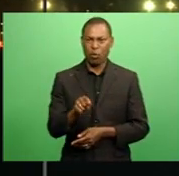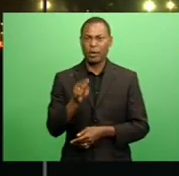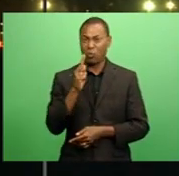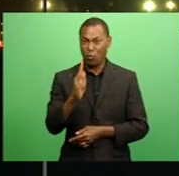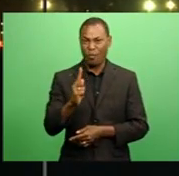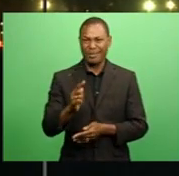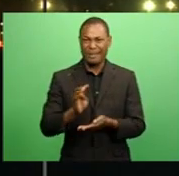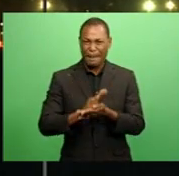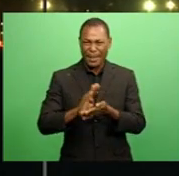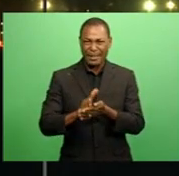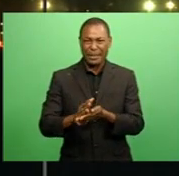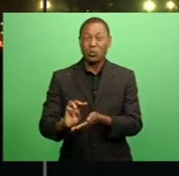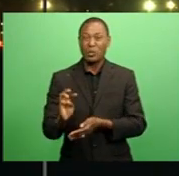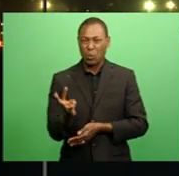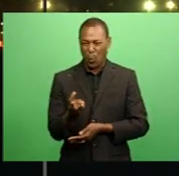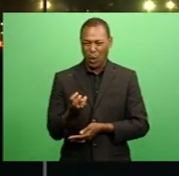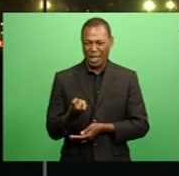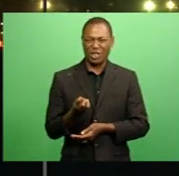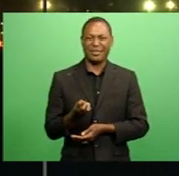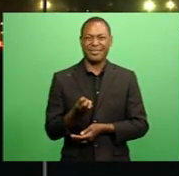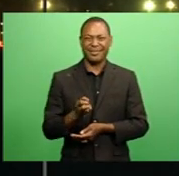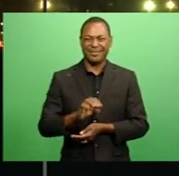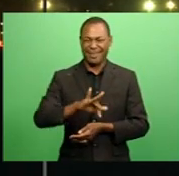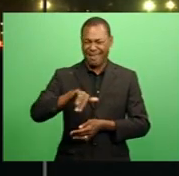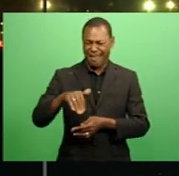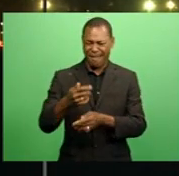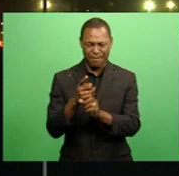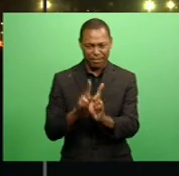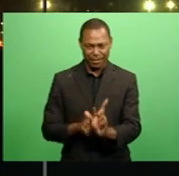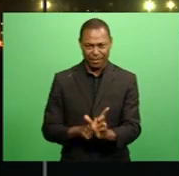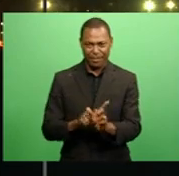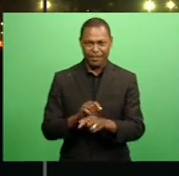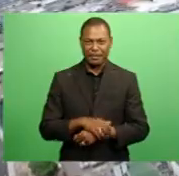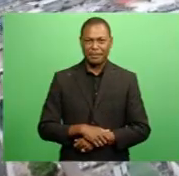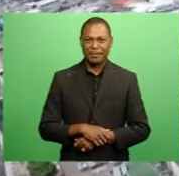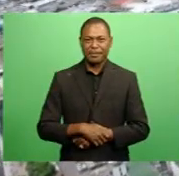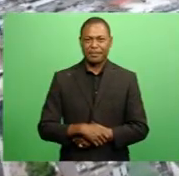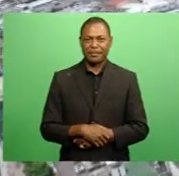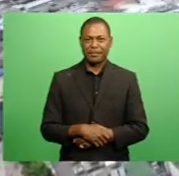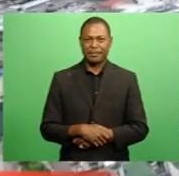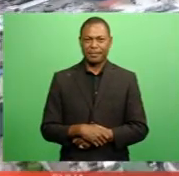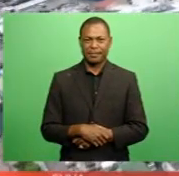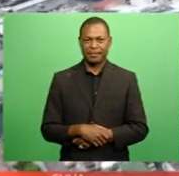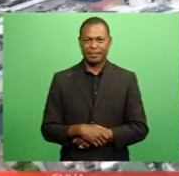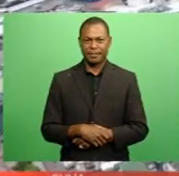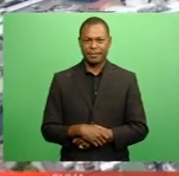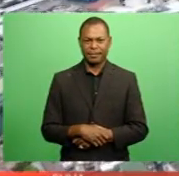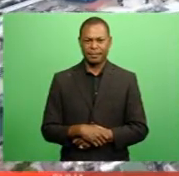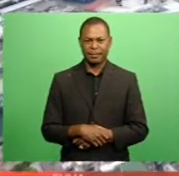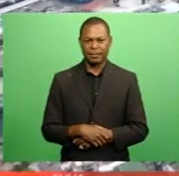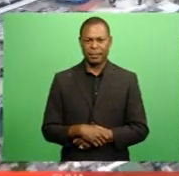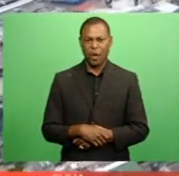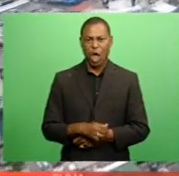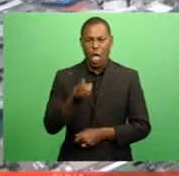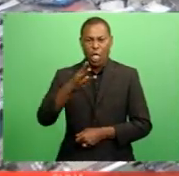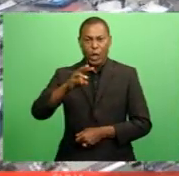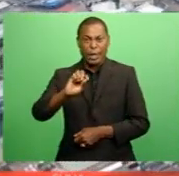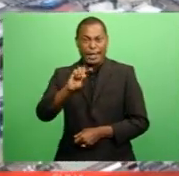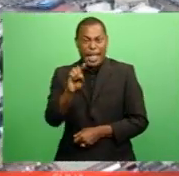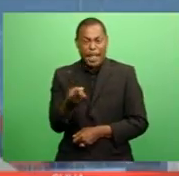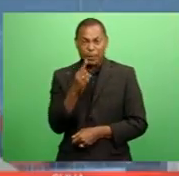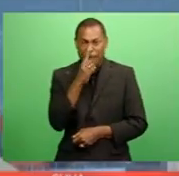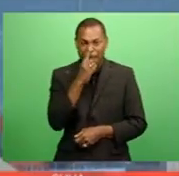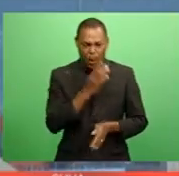in wages and salaries every year. Kritika Kumar has the details. There are close to 30,000 people working in the